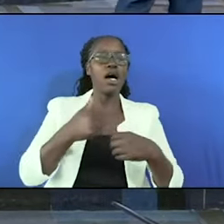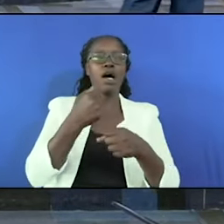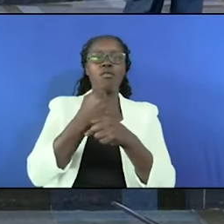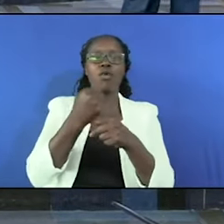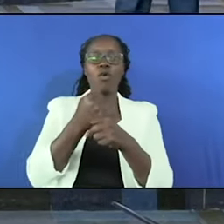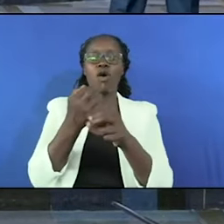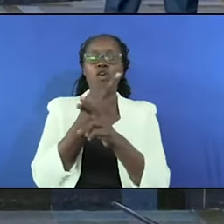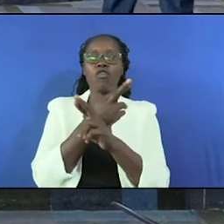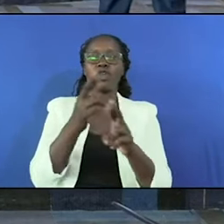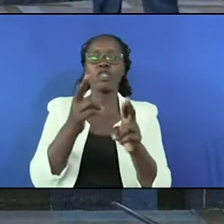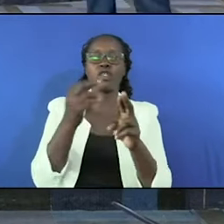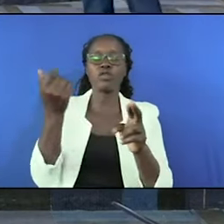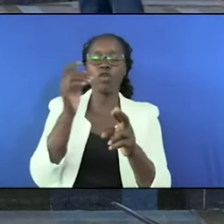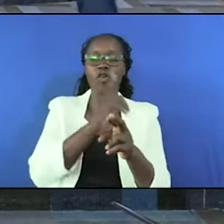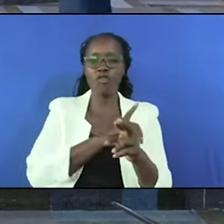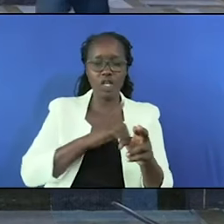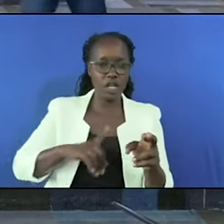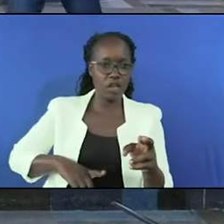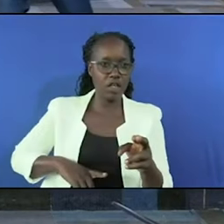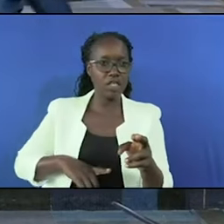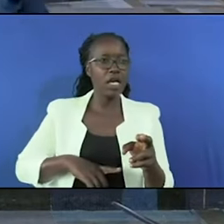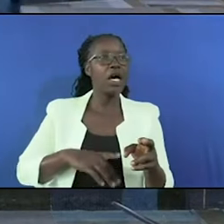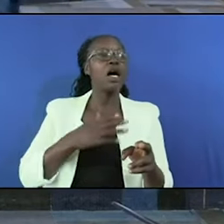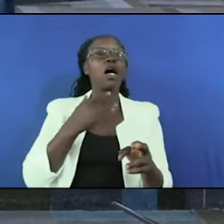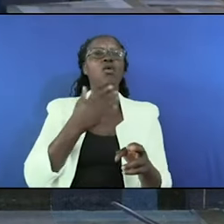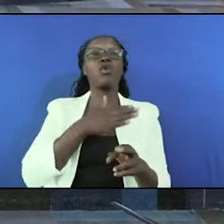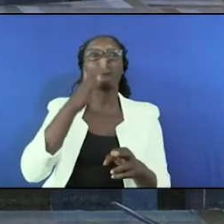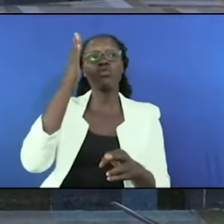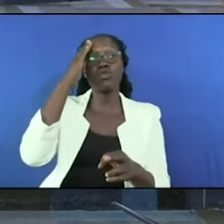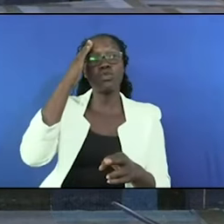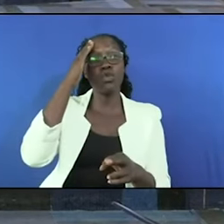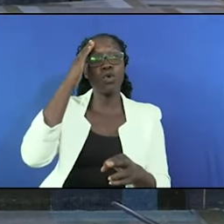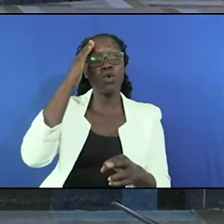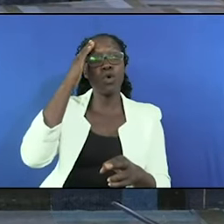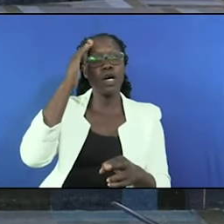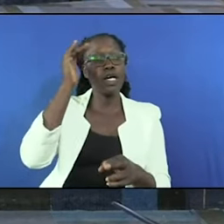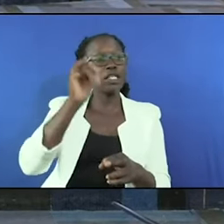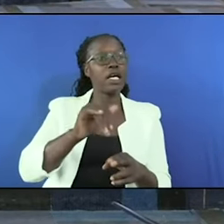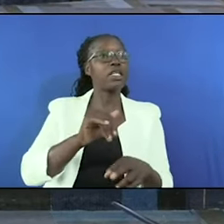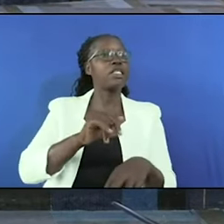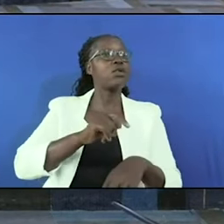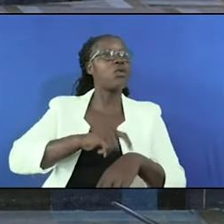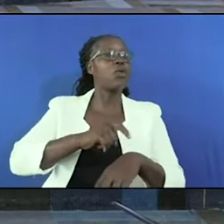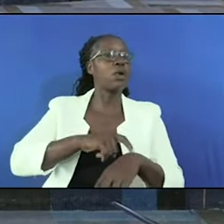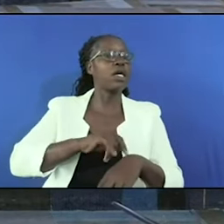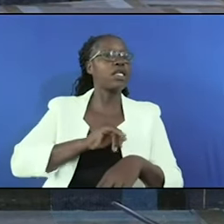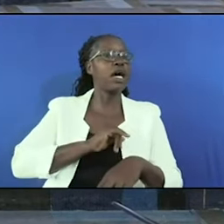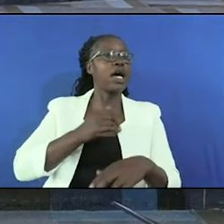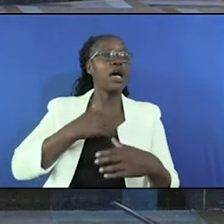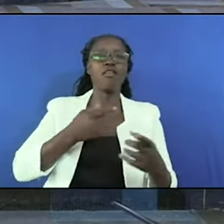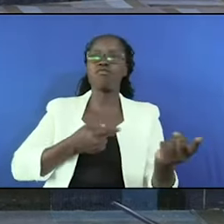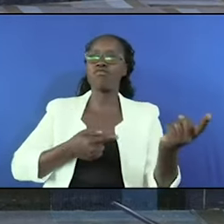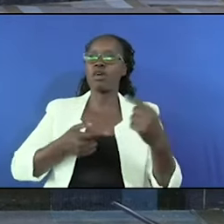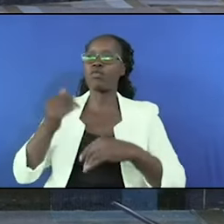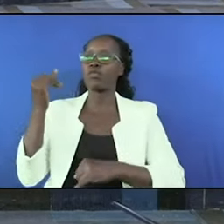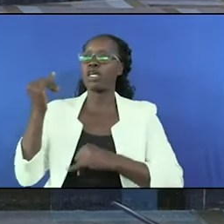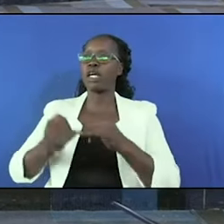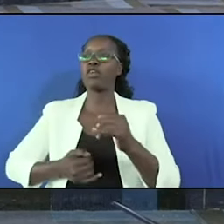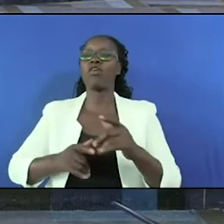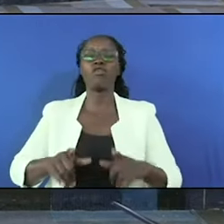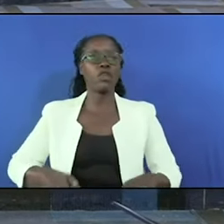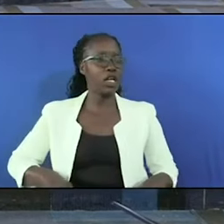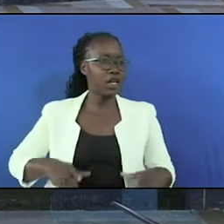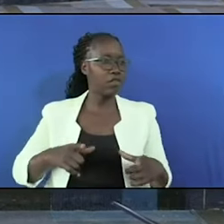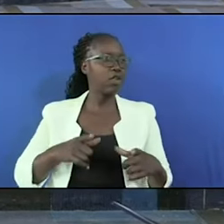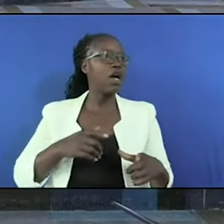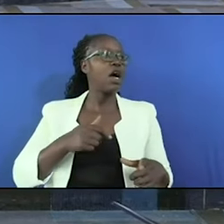of the redemption of the Lord. I want you to know that when I had come to the end of my